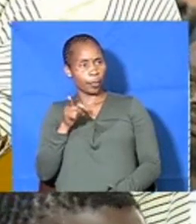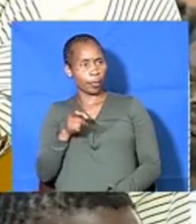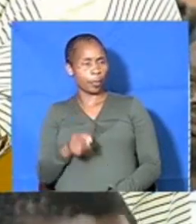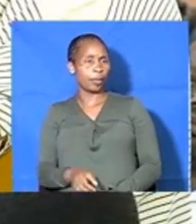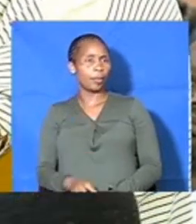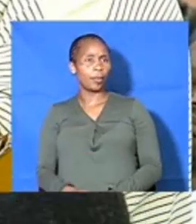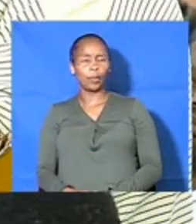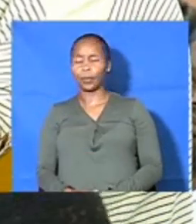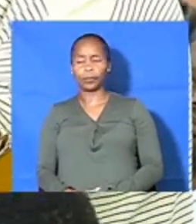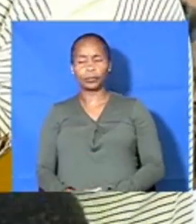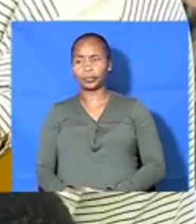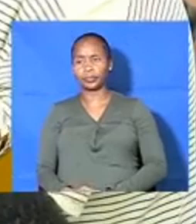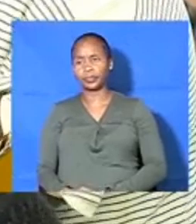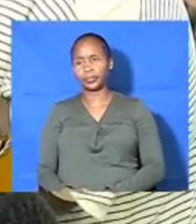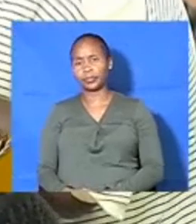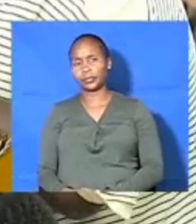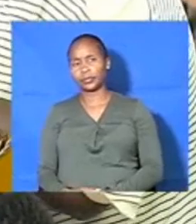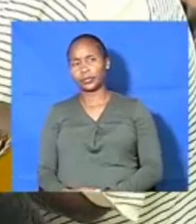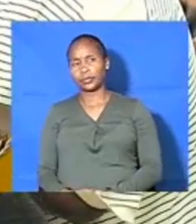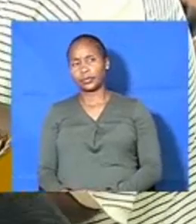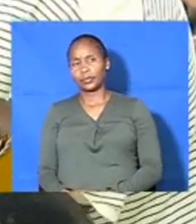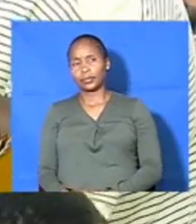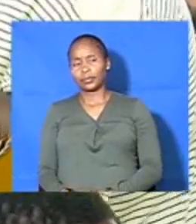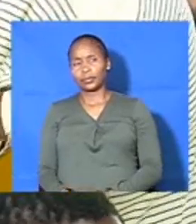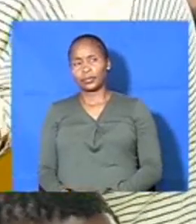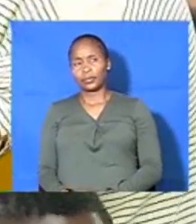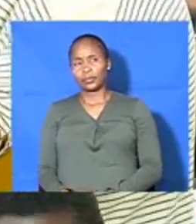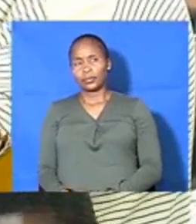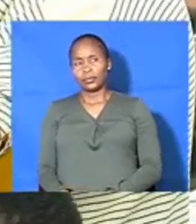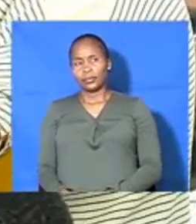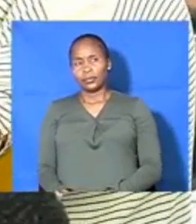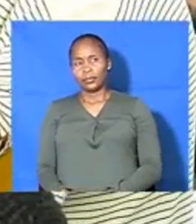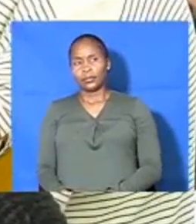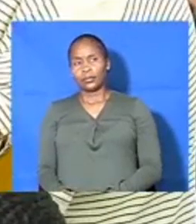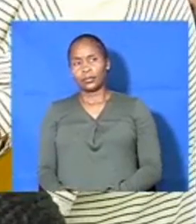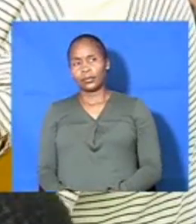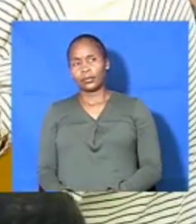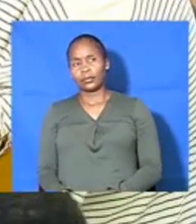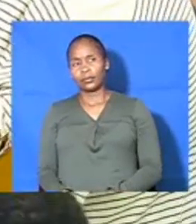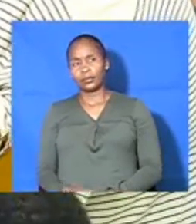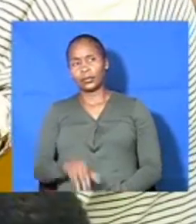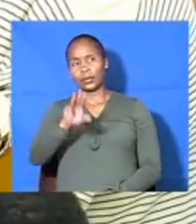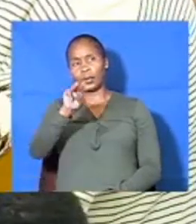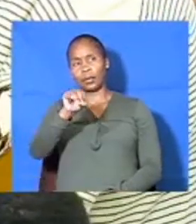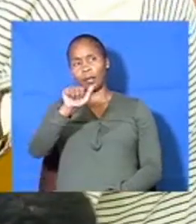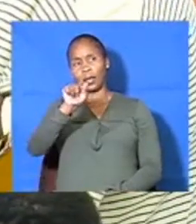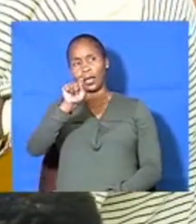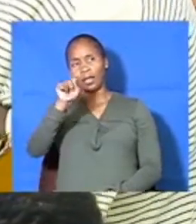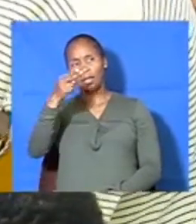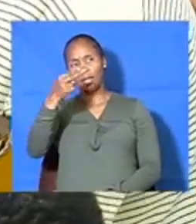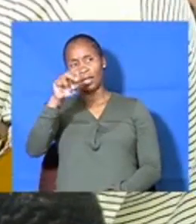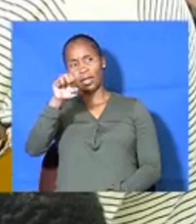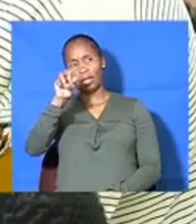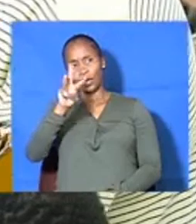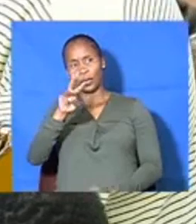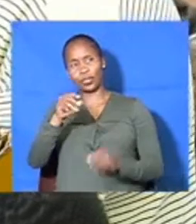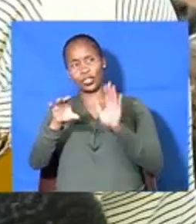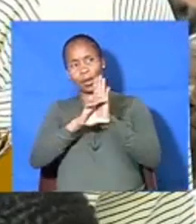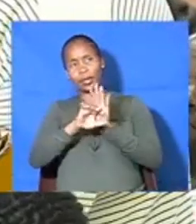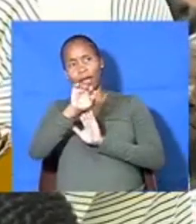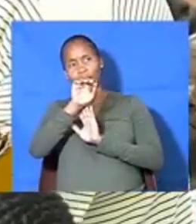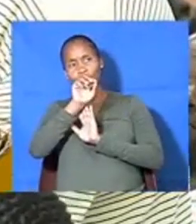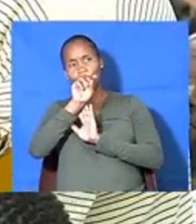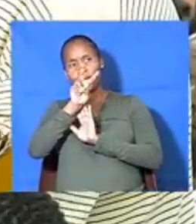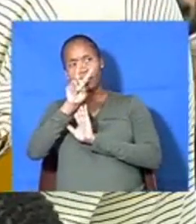away, Shaulonga Ubeka Kunana, 2026. Men wanna lay and go flock Amo reduce Hanyana 3 years, Ugu 2023 quit,